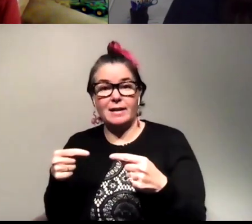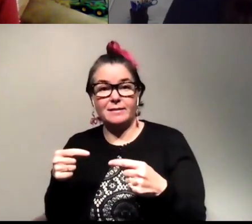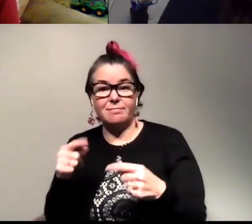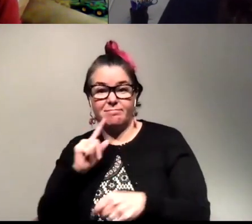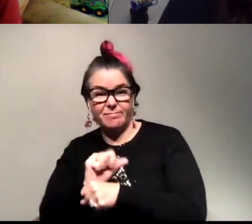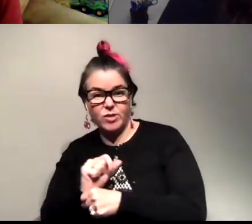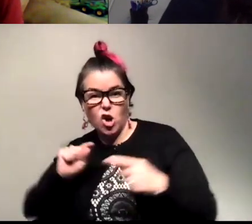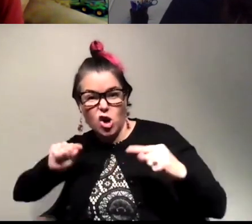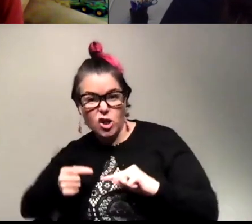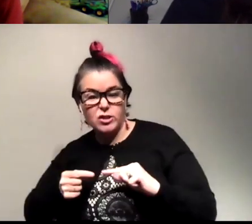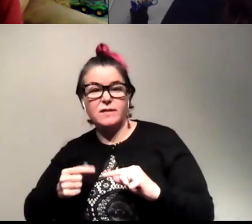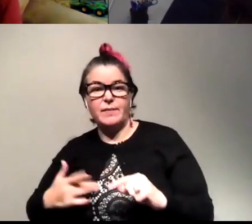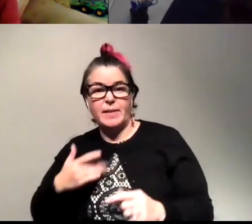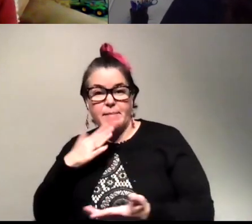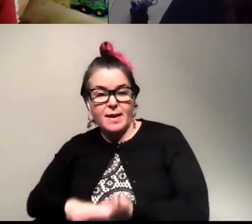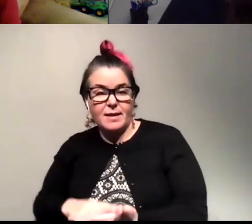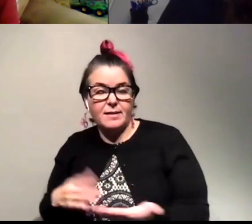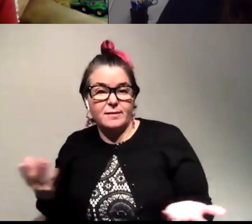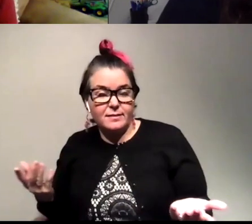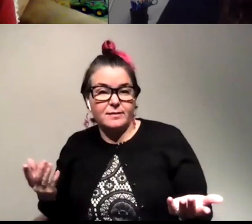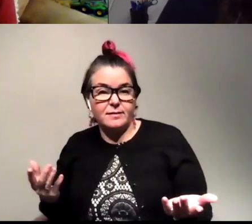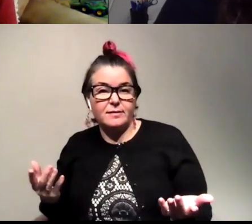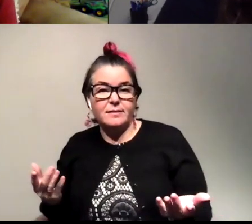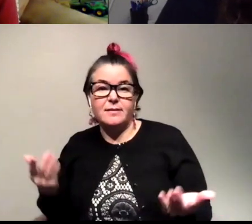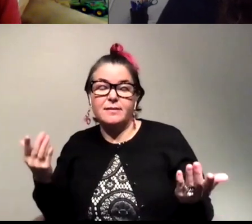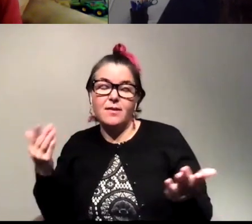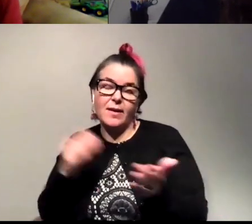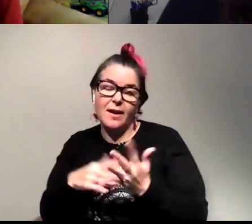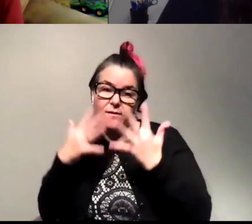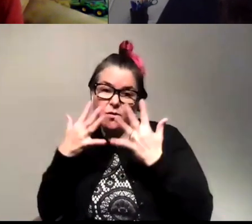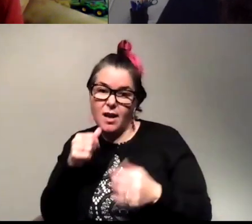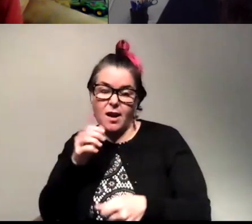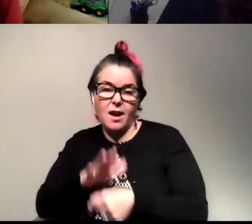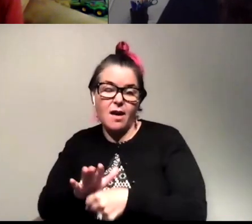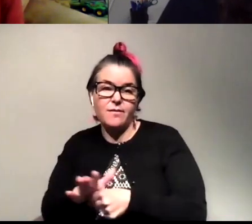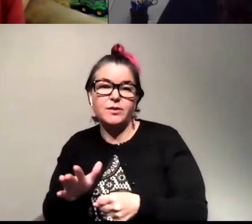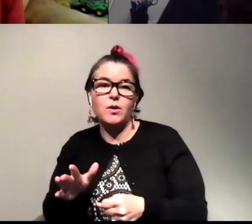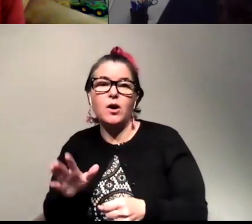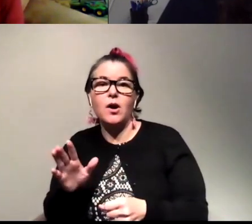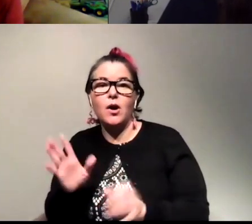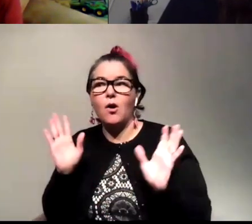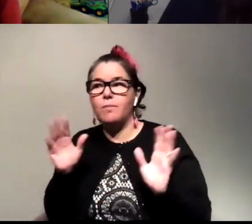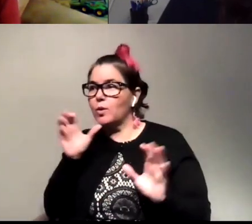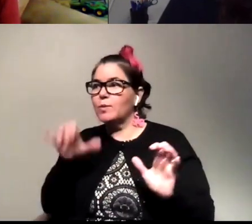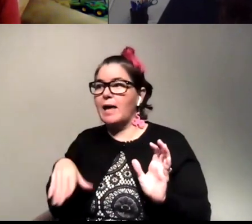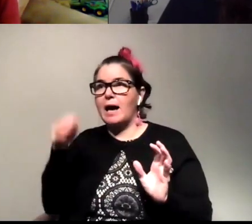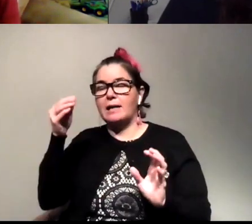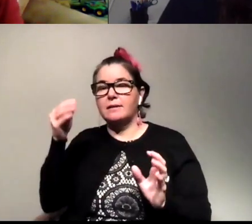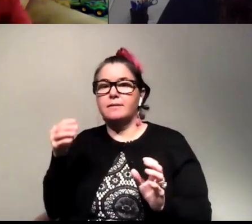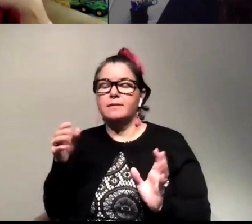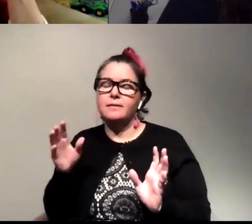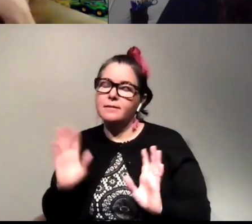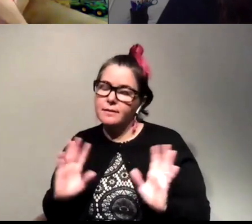and makes us feel bad. Again, unfortunately, it's not enough to just say, oh, don't do that. It comes